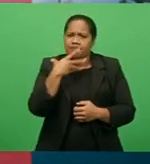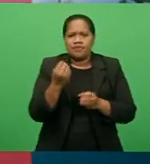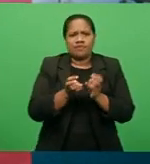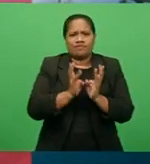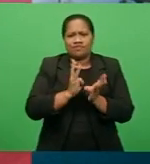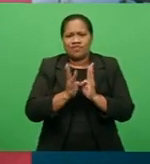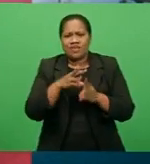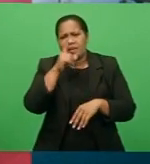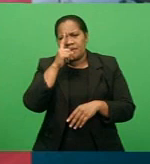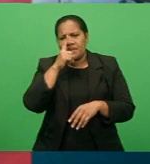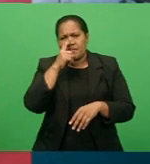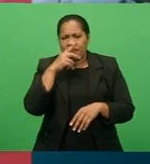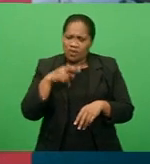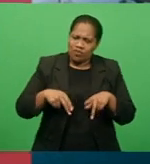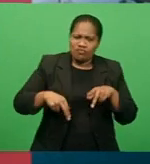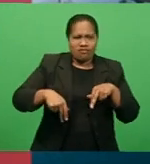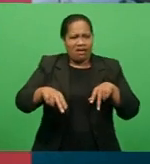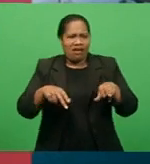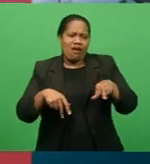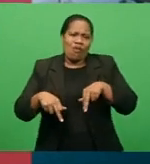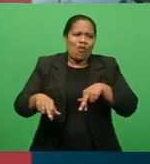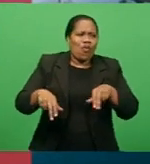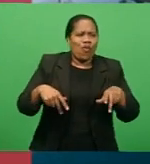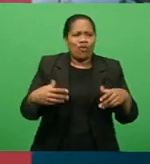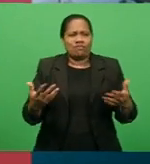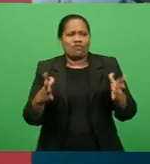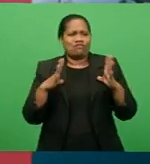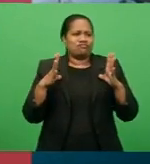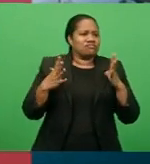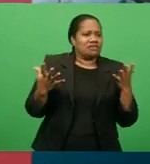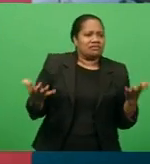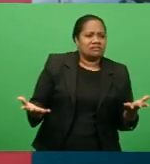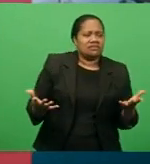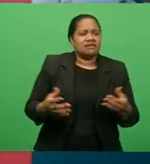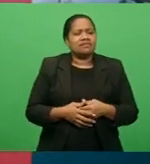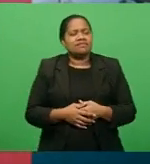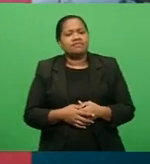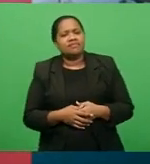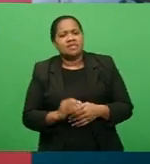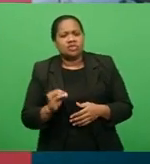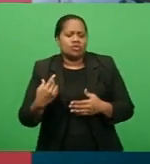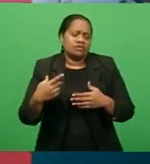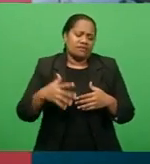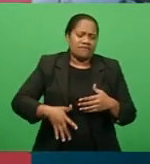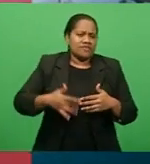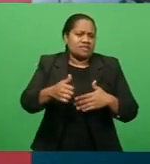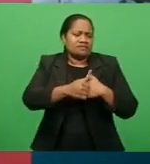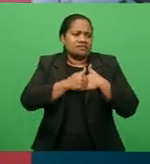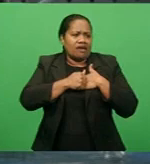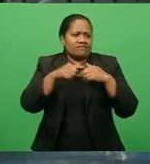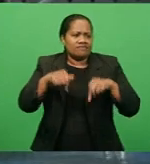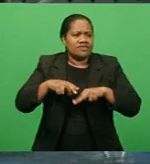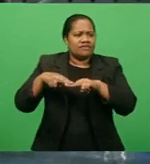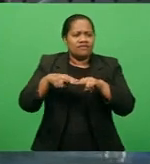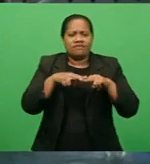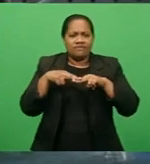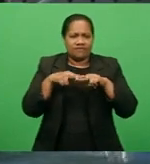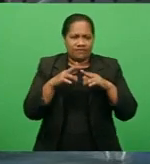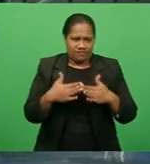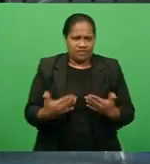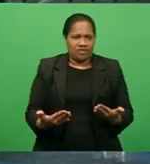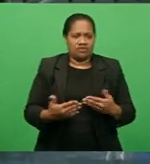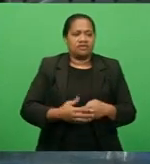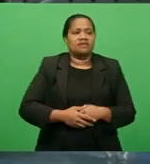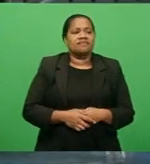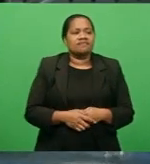walking mask-free, which is a big deal. And they're feeling very safe to be in Fiji at this time. Chief